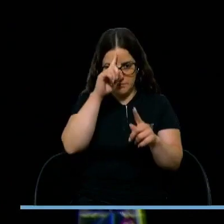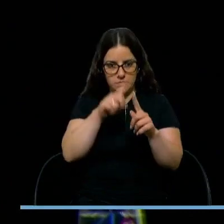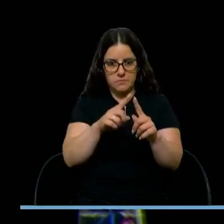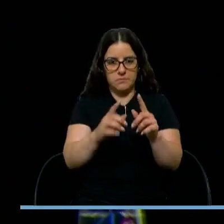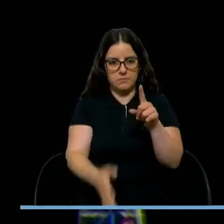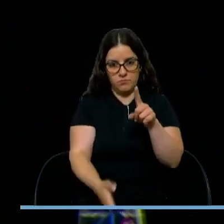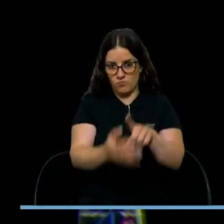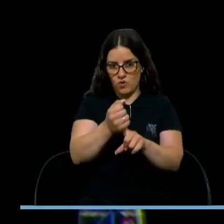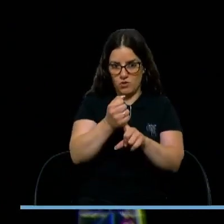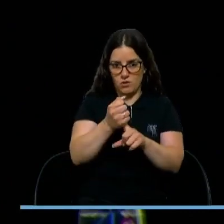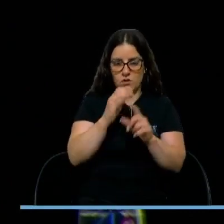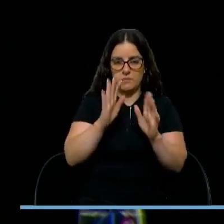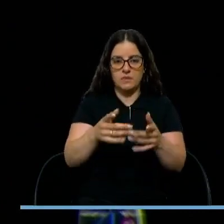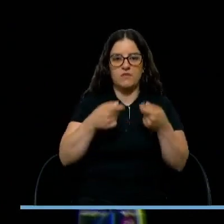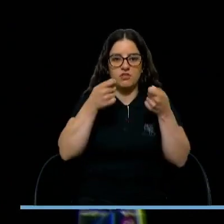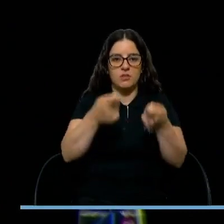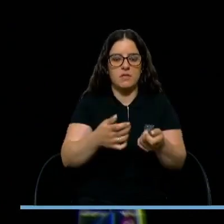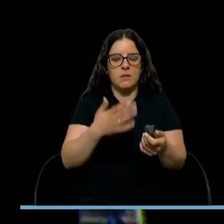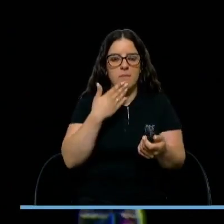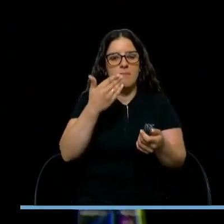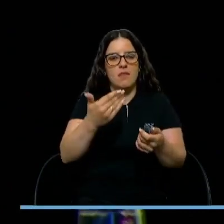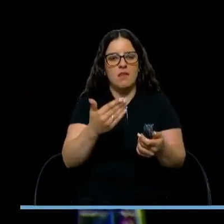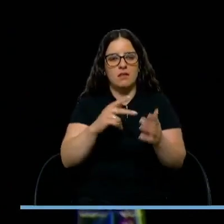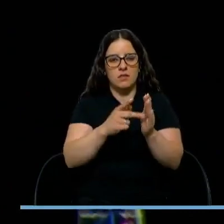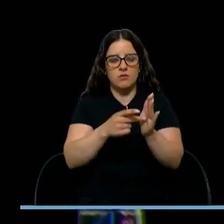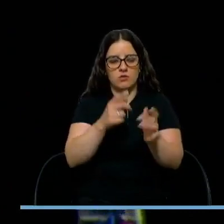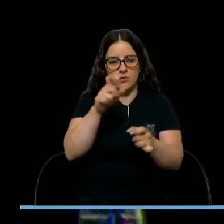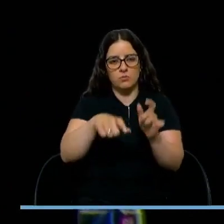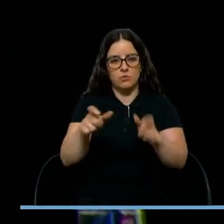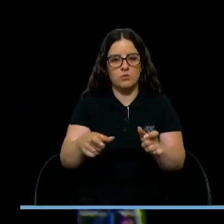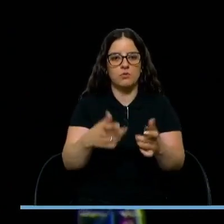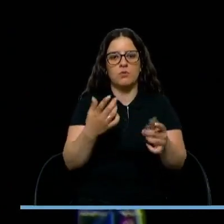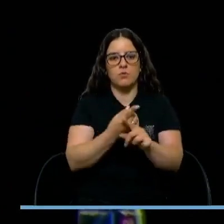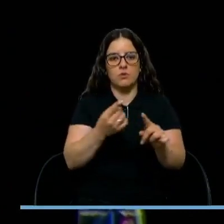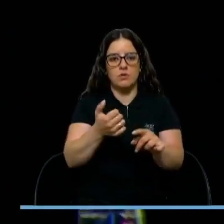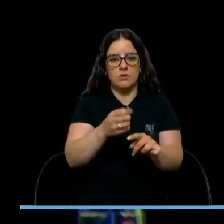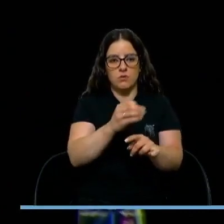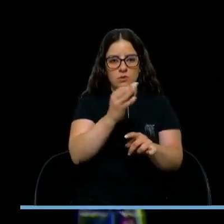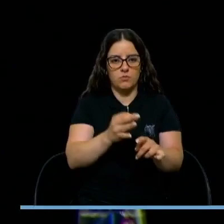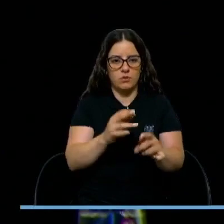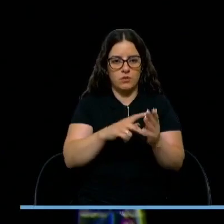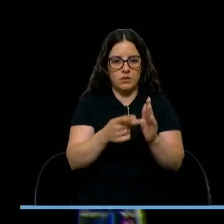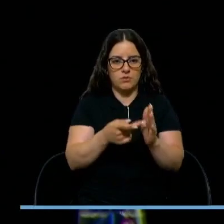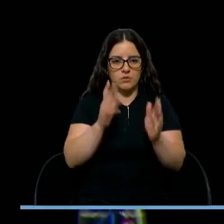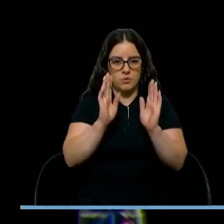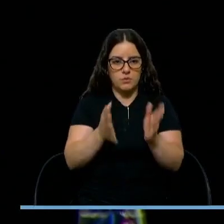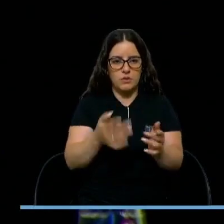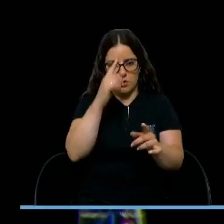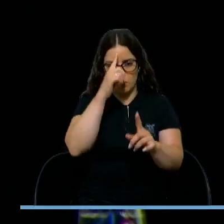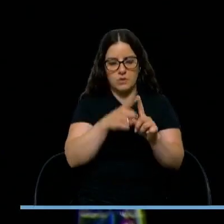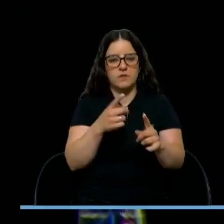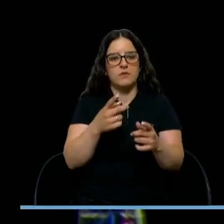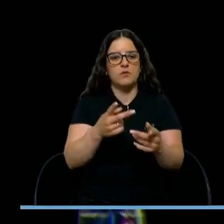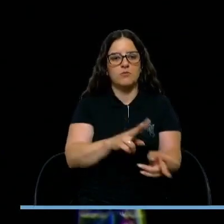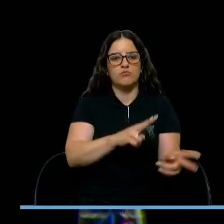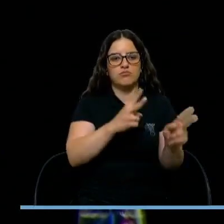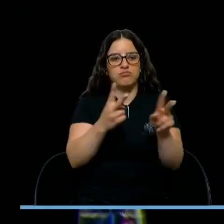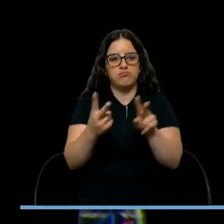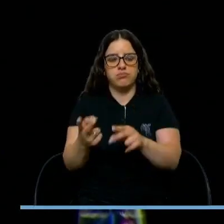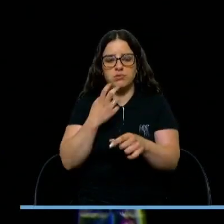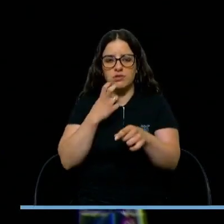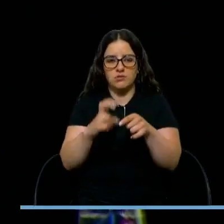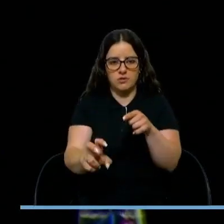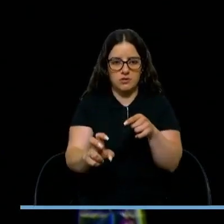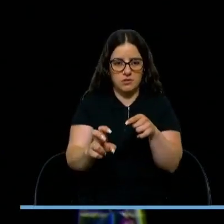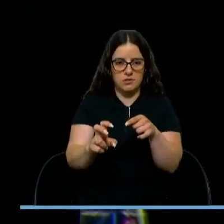possible, it needs a huge investment in people and technology, because 50% of the technology we need for that energy transition